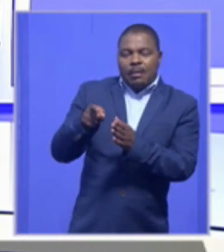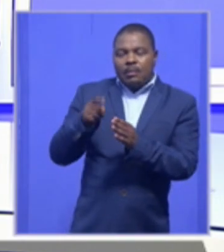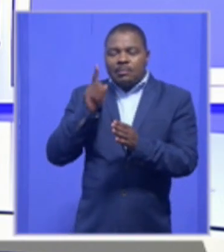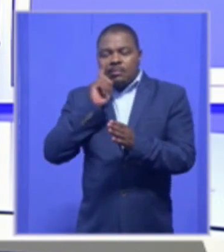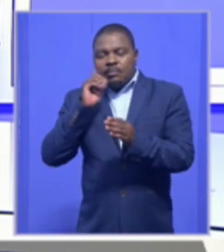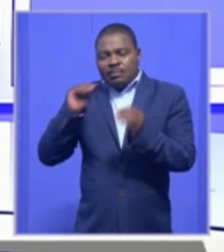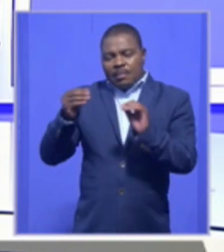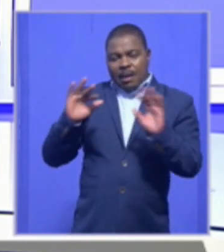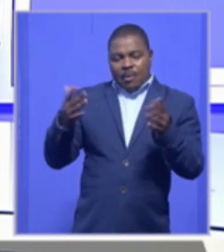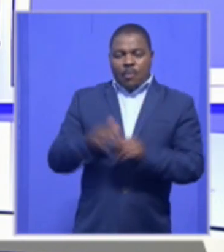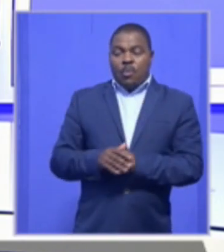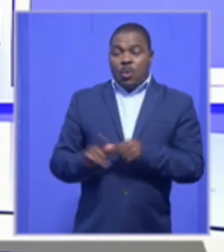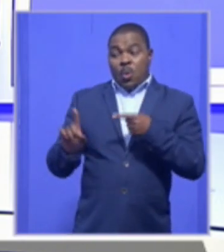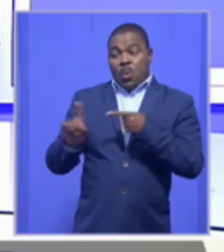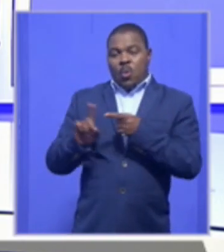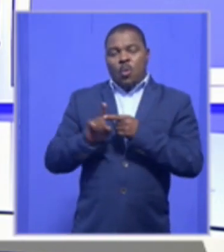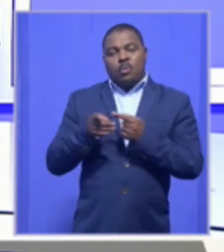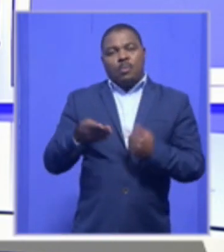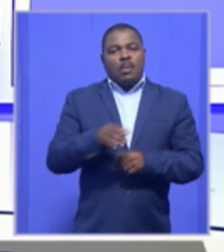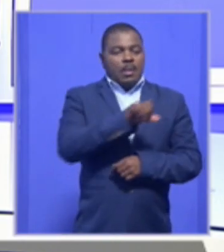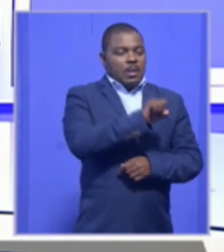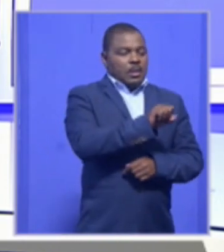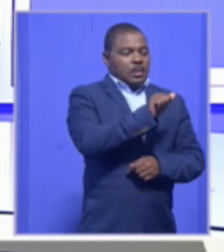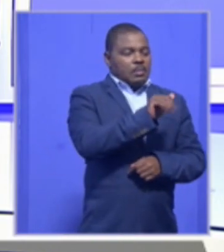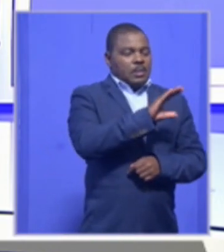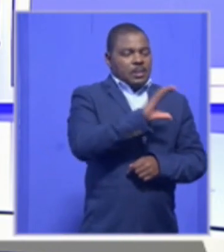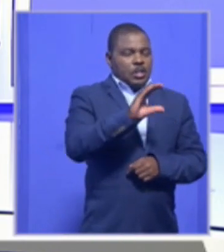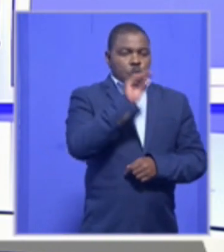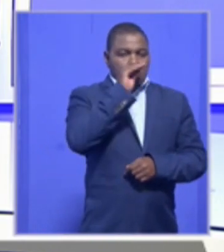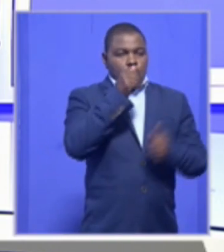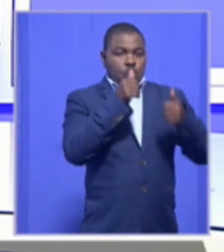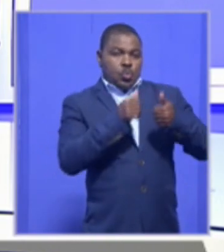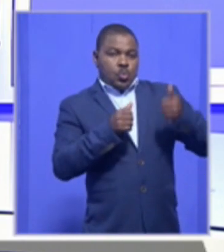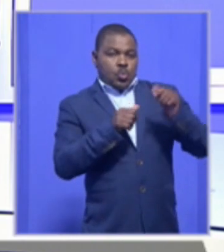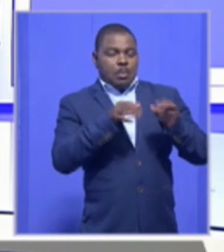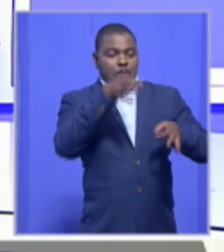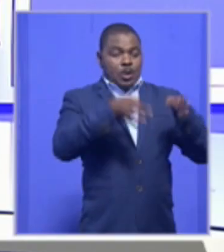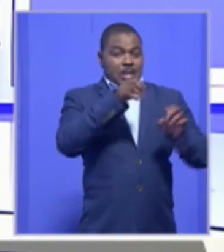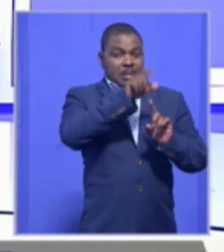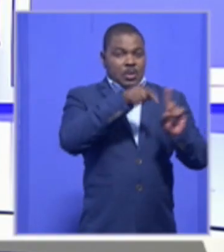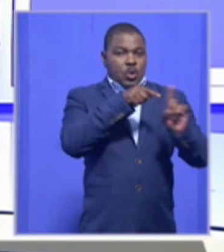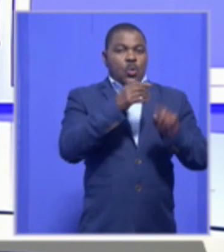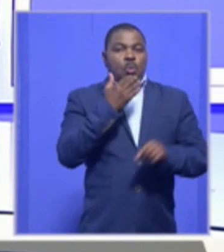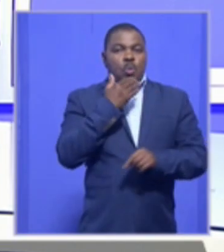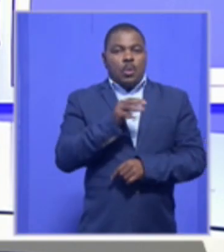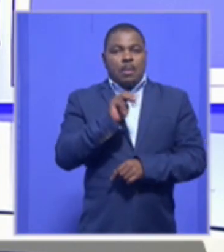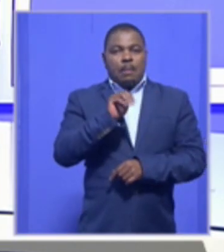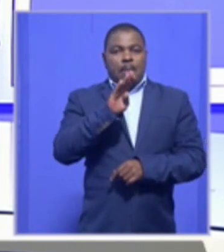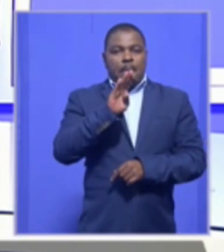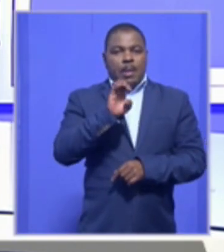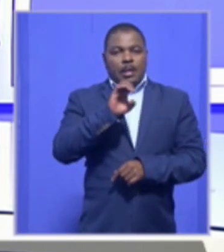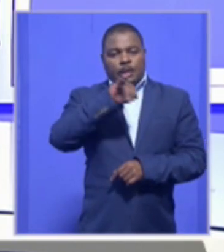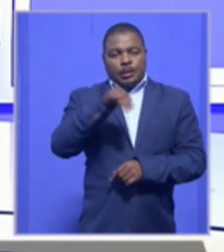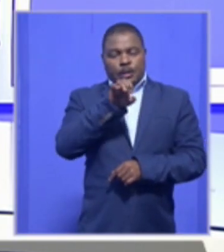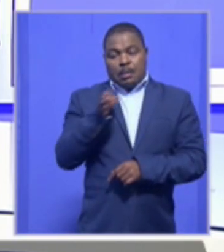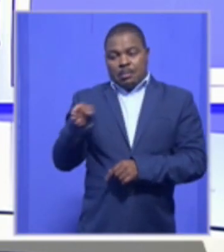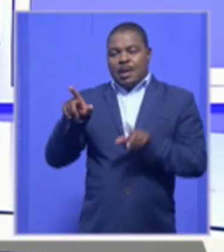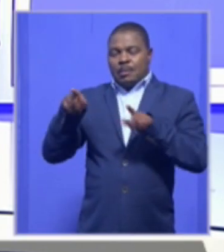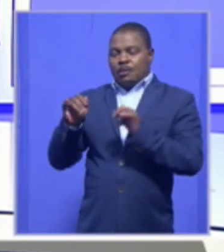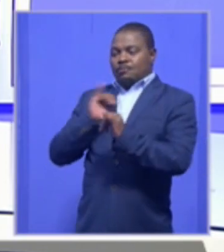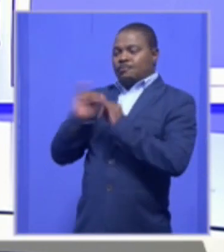dingwe. Mashatile o boletše le morulaganyi-mogolo wa ditaba tša SABC mererong ya sepolotiki Mzwandile Mbete ka Cape Town lehono.